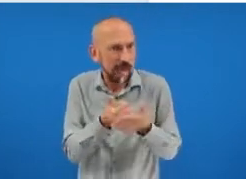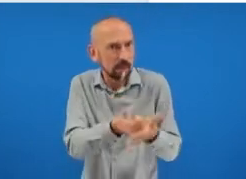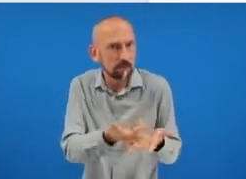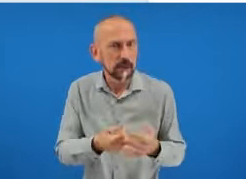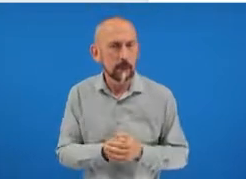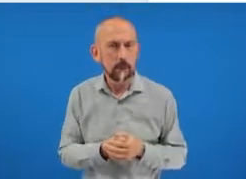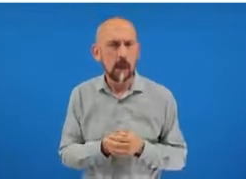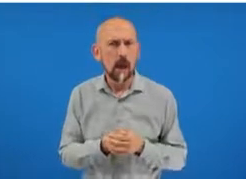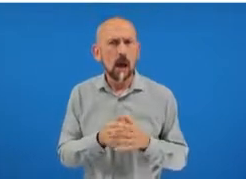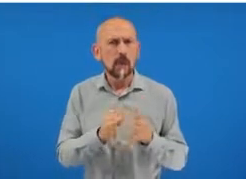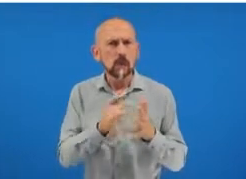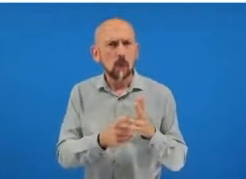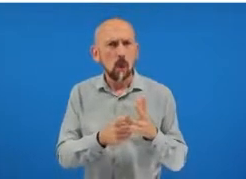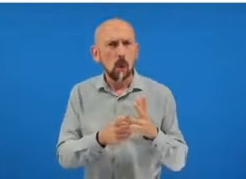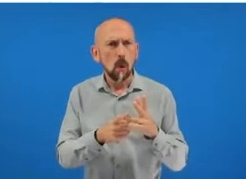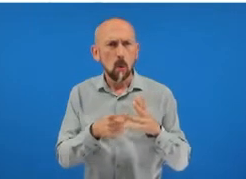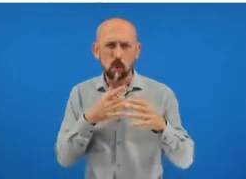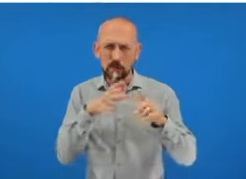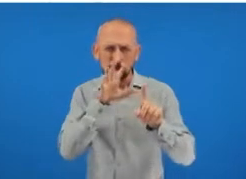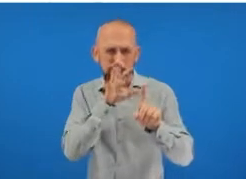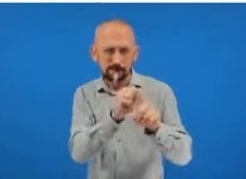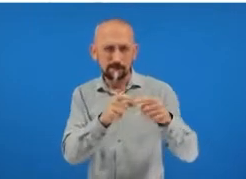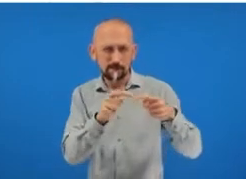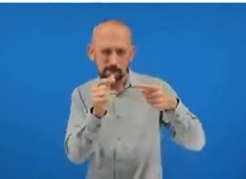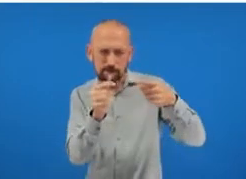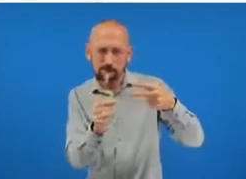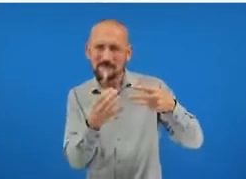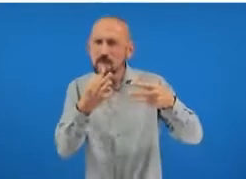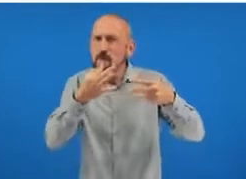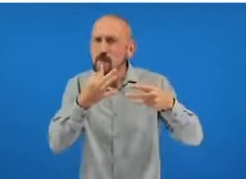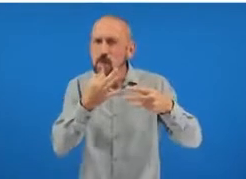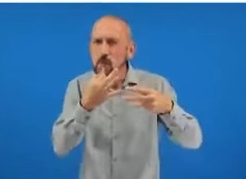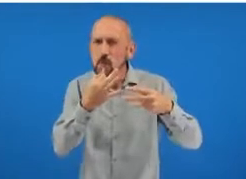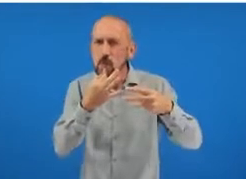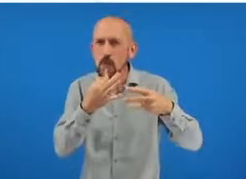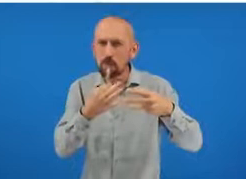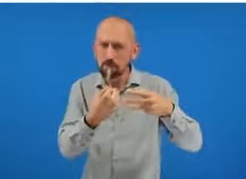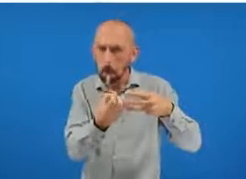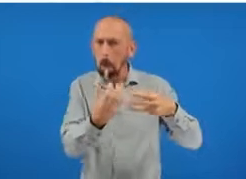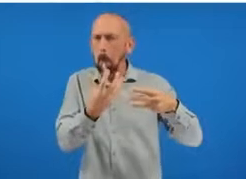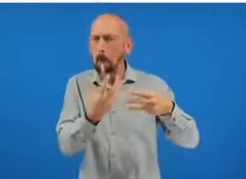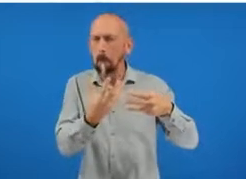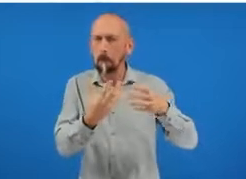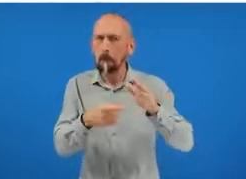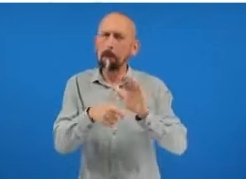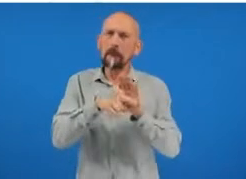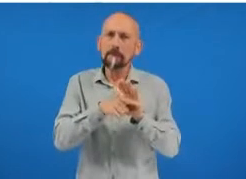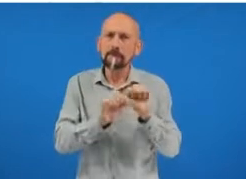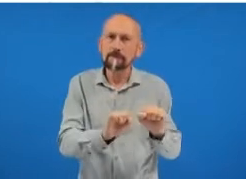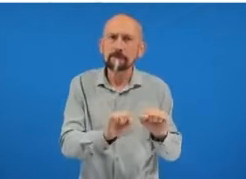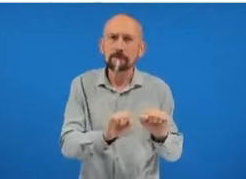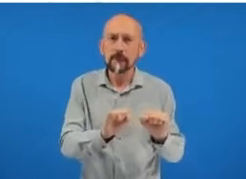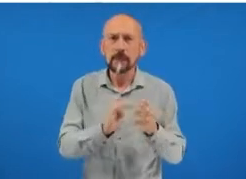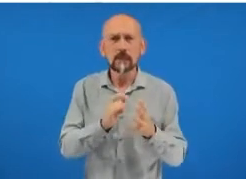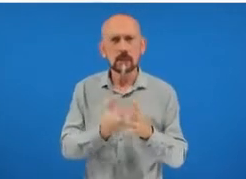can just highlight here is just there's a few there that kind of stand out a little bit more at the moment. So